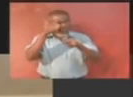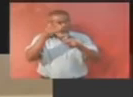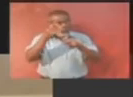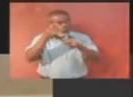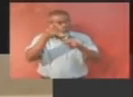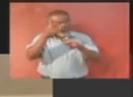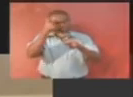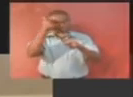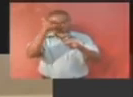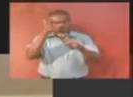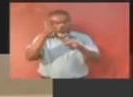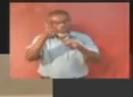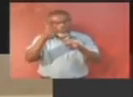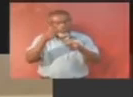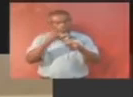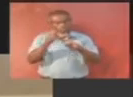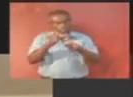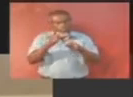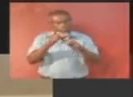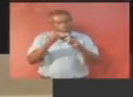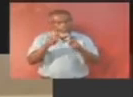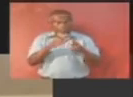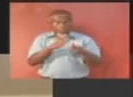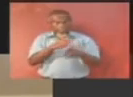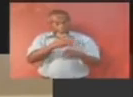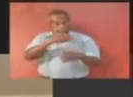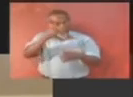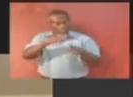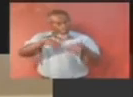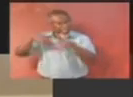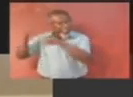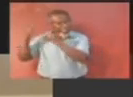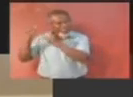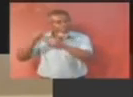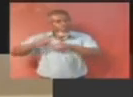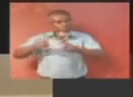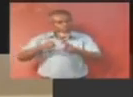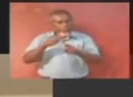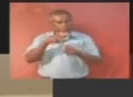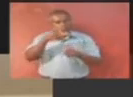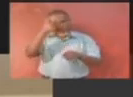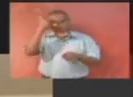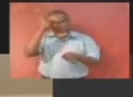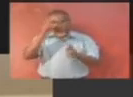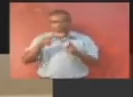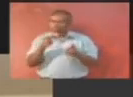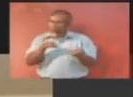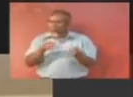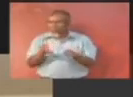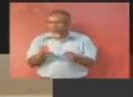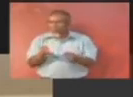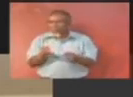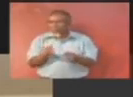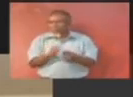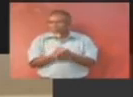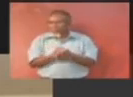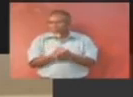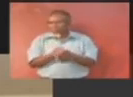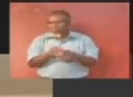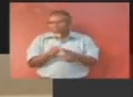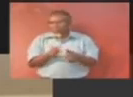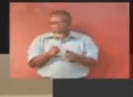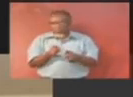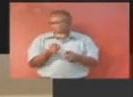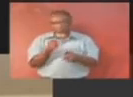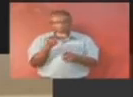I wanted to find out what is the current mortality rate specifically in the ICU. And lately, I realized that